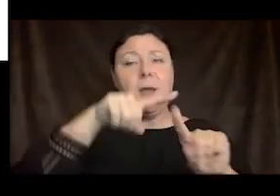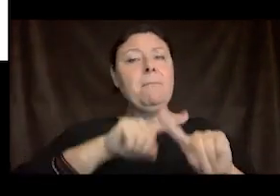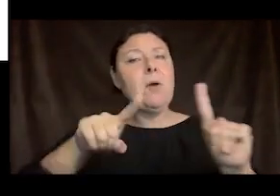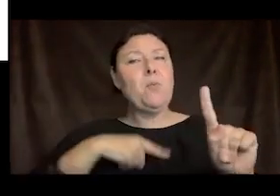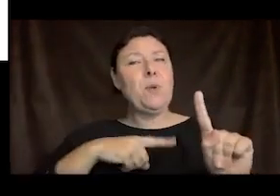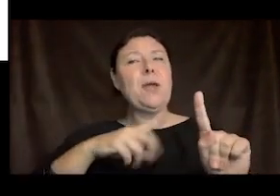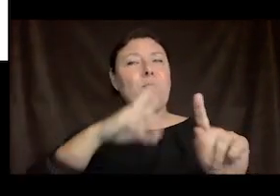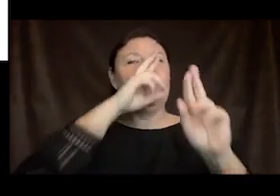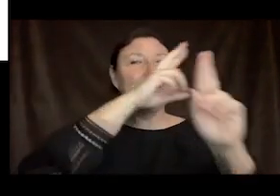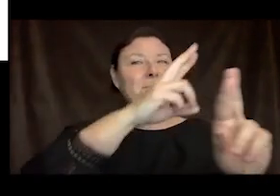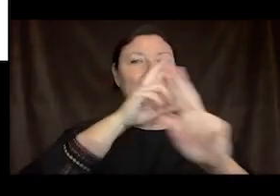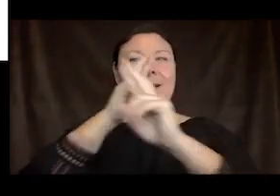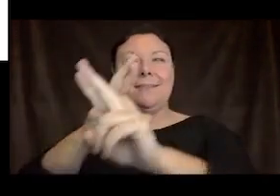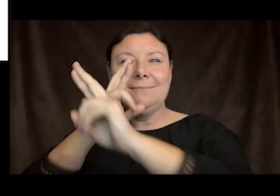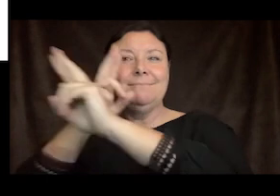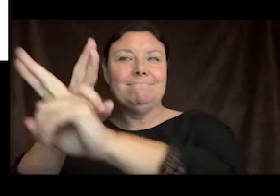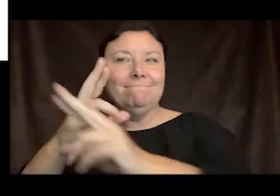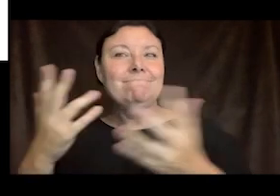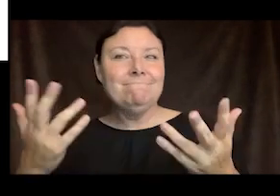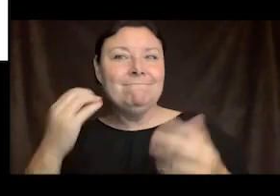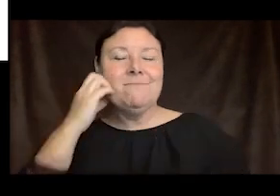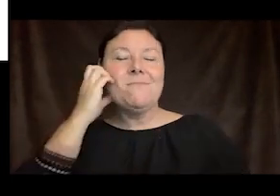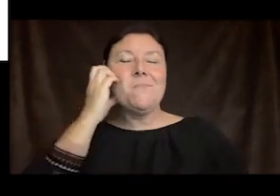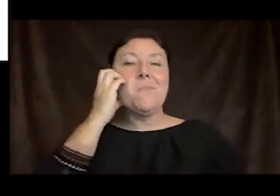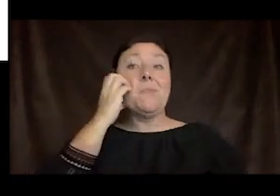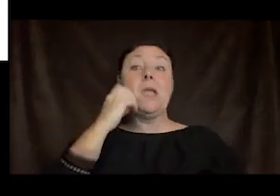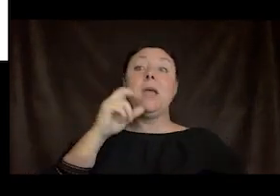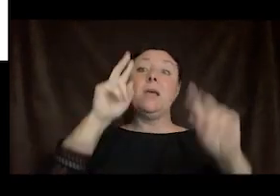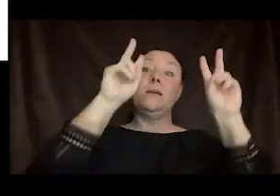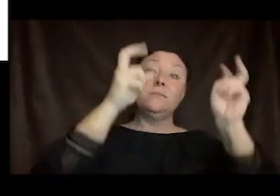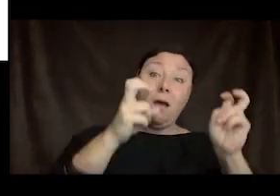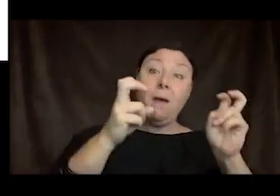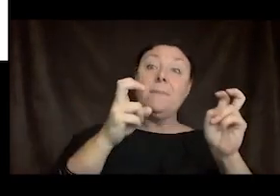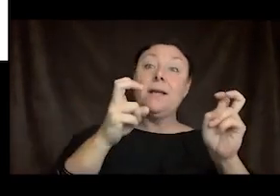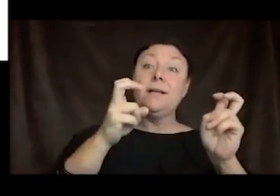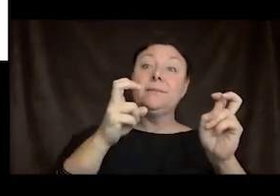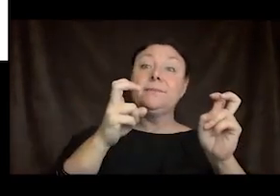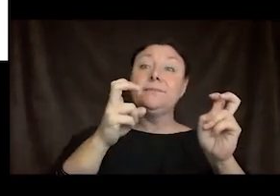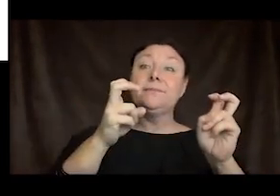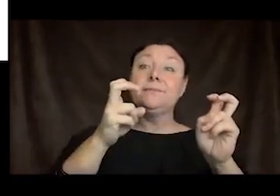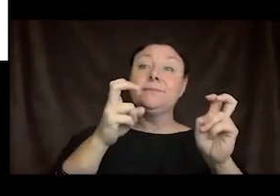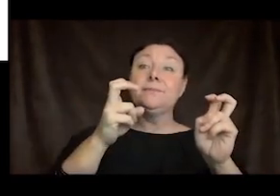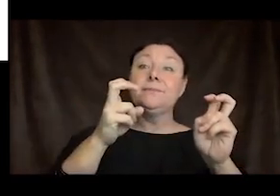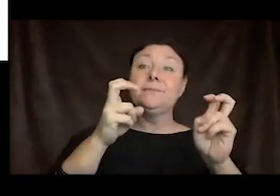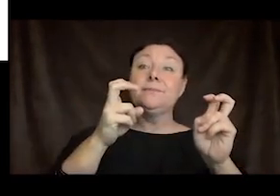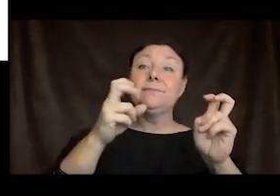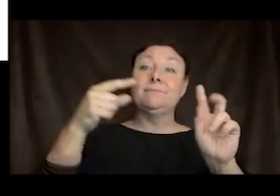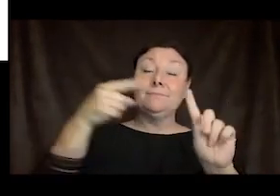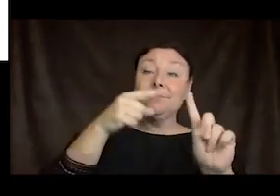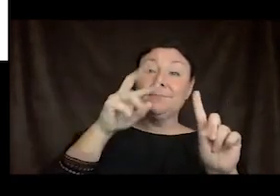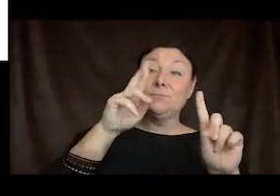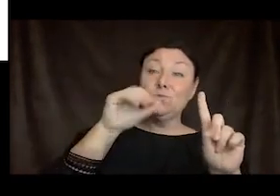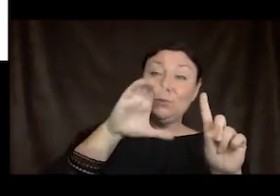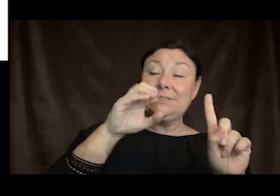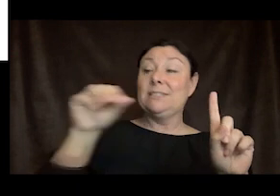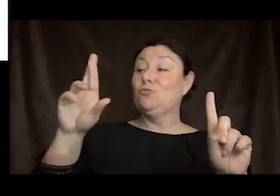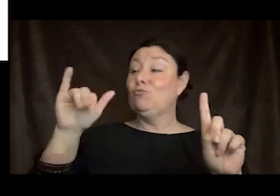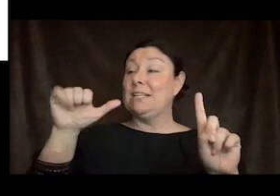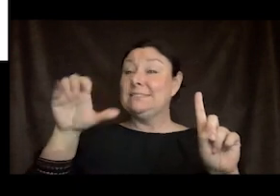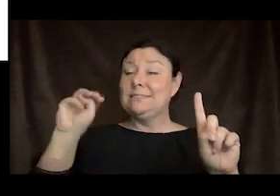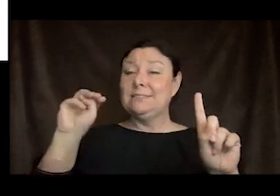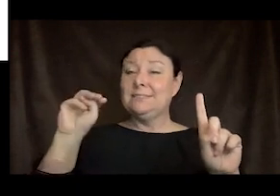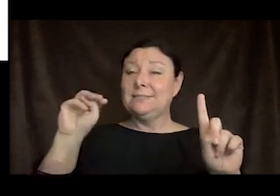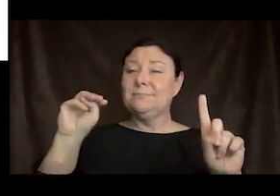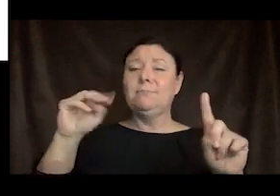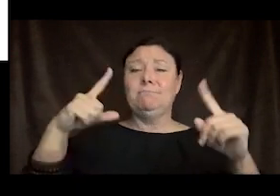disagree. So now topics around race and racism are controversial, point blank, period. They are. Again, back